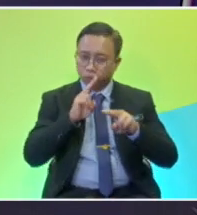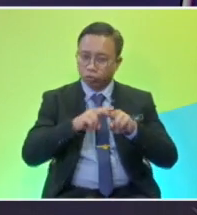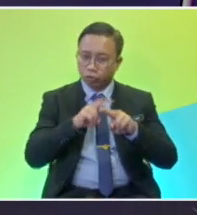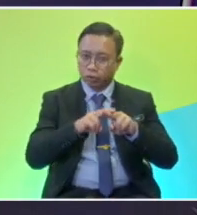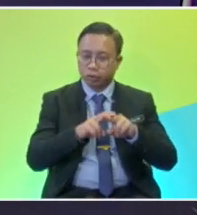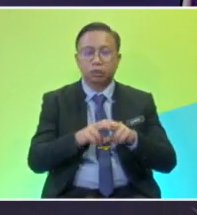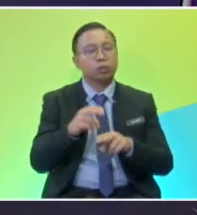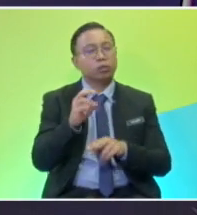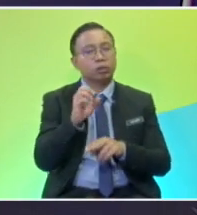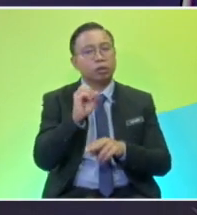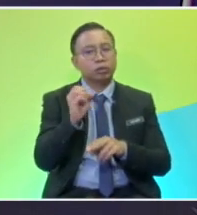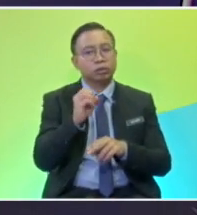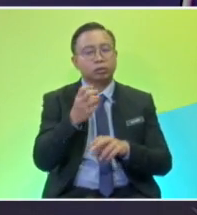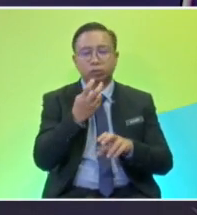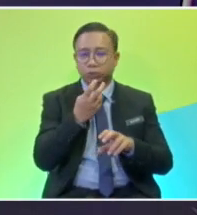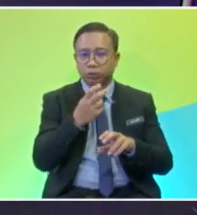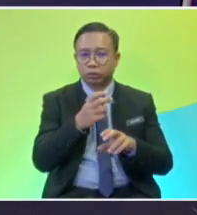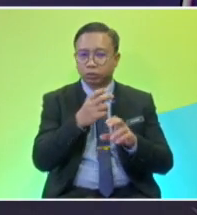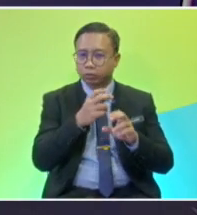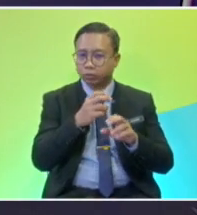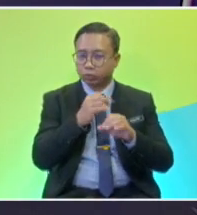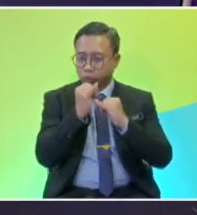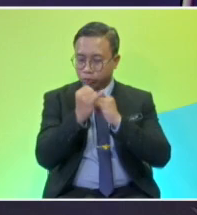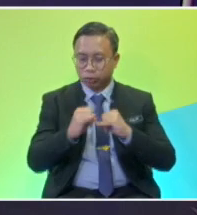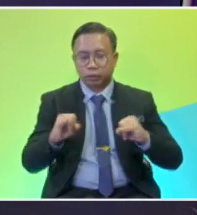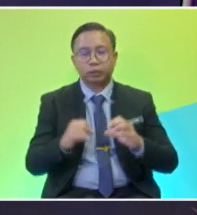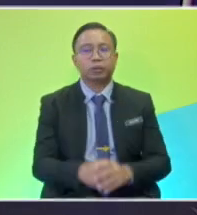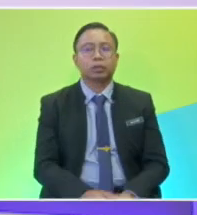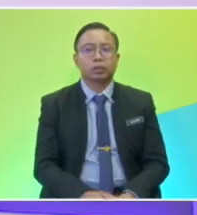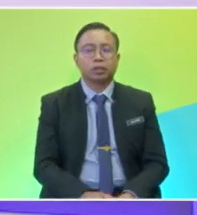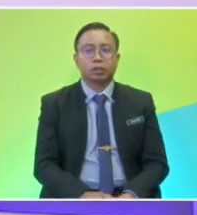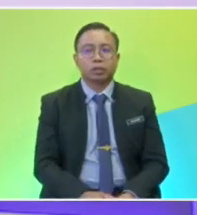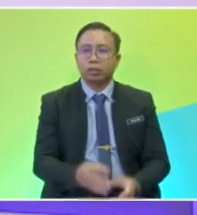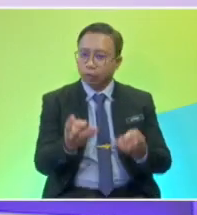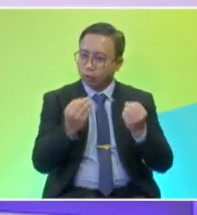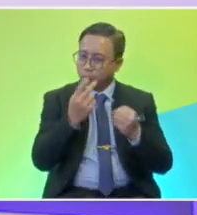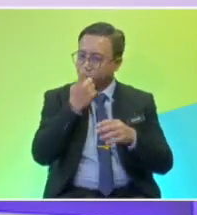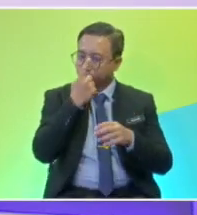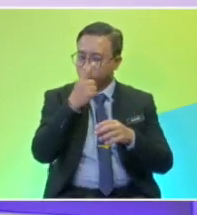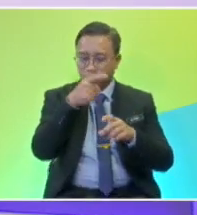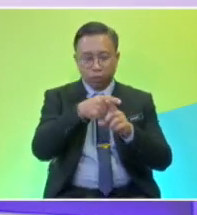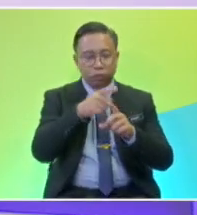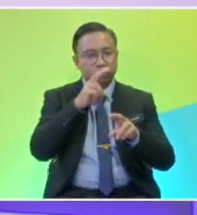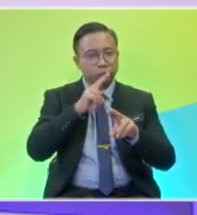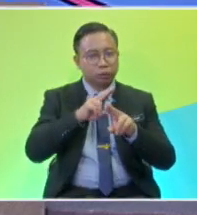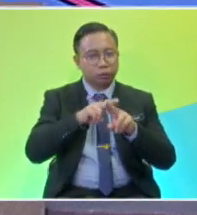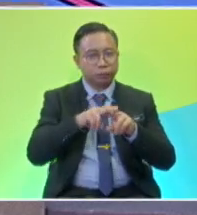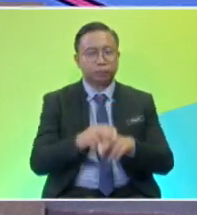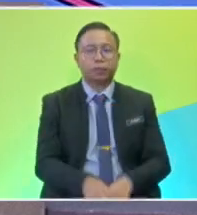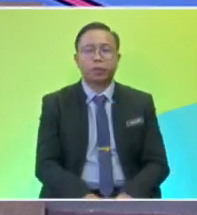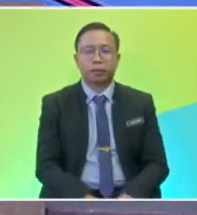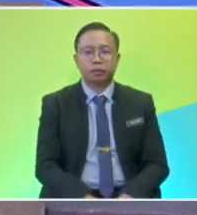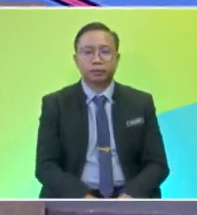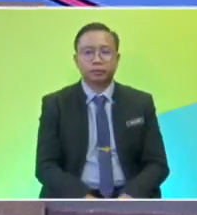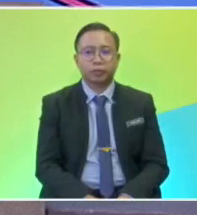How are you going to sit without joints? Let's say there's a bones. Yeah. Okay. When you want to sit, how are you going to sit? See, I cannot think of